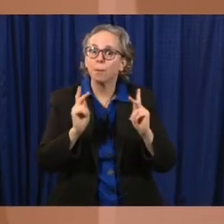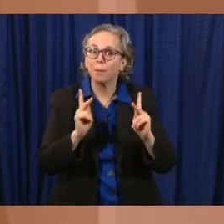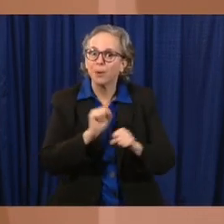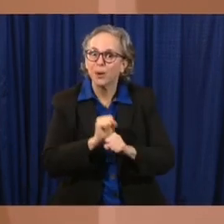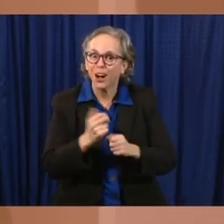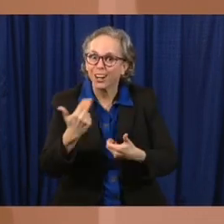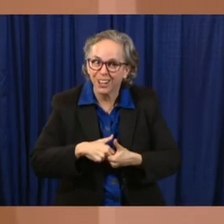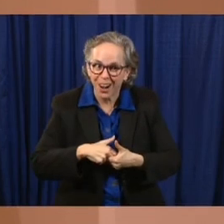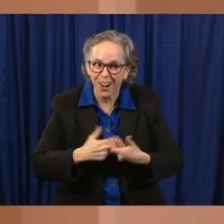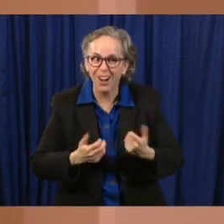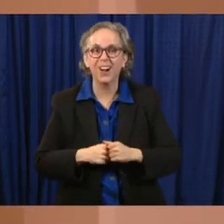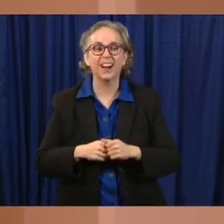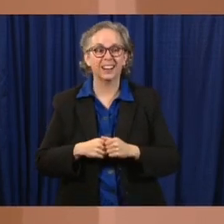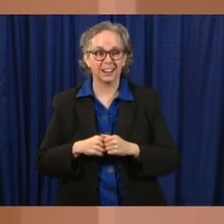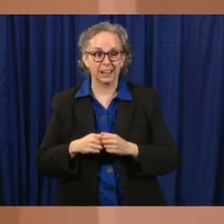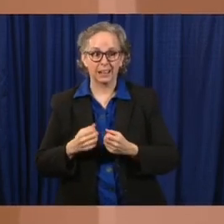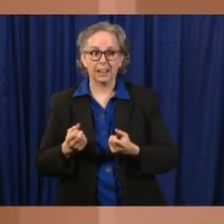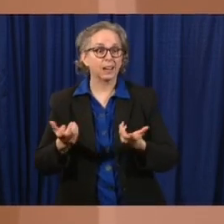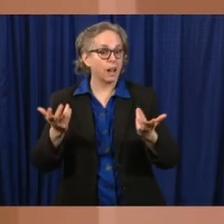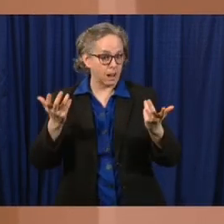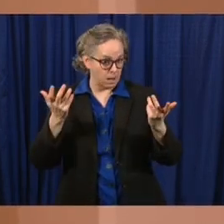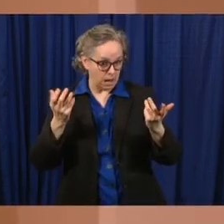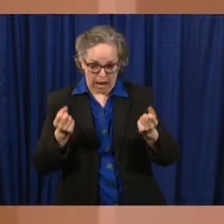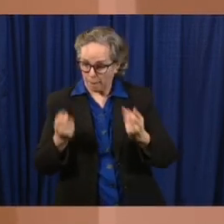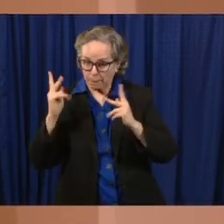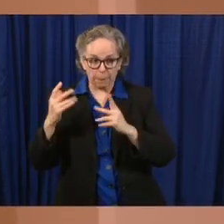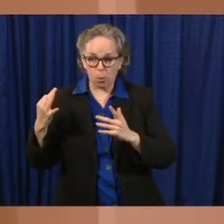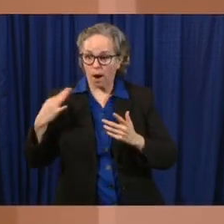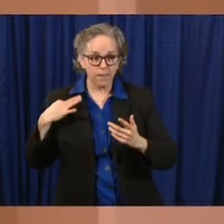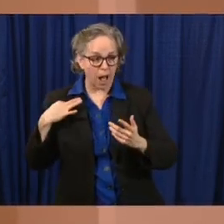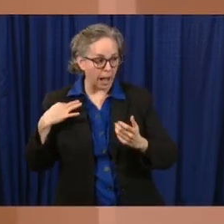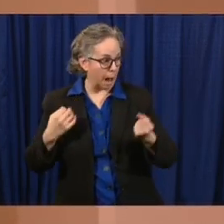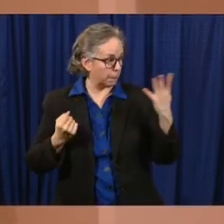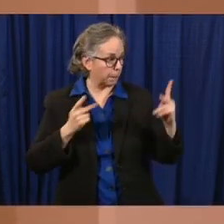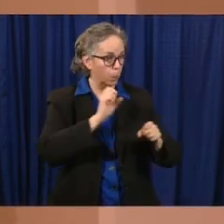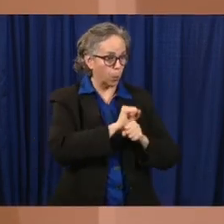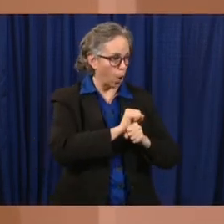people who are trying to get through and the number of people who we're